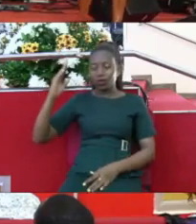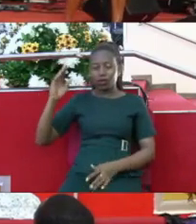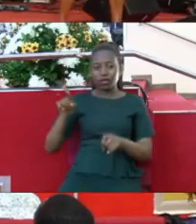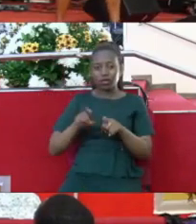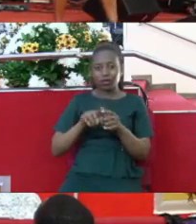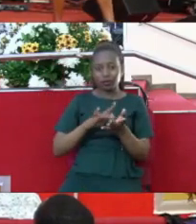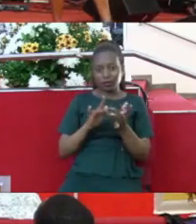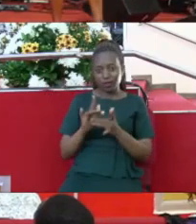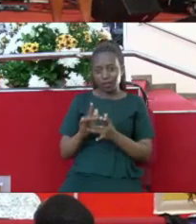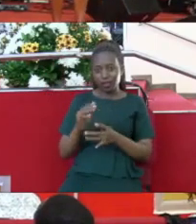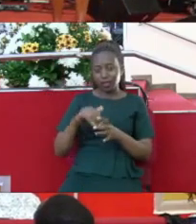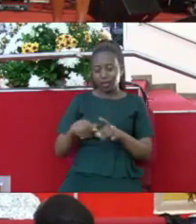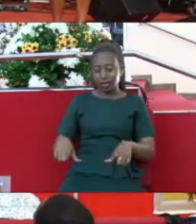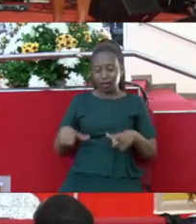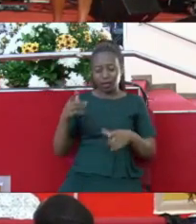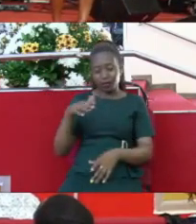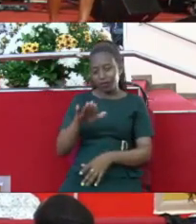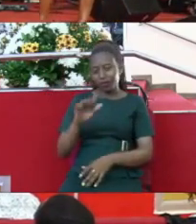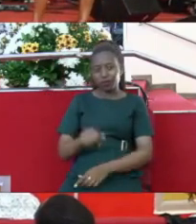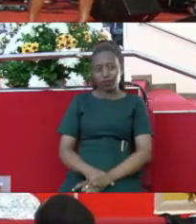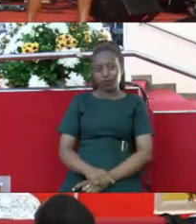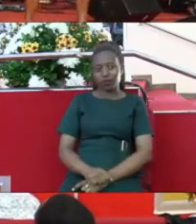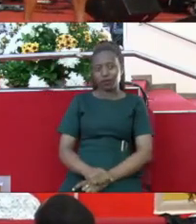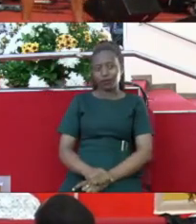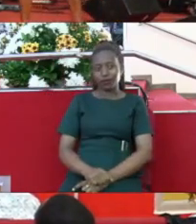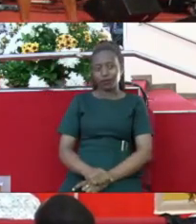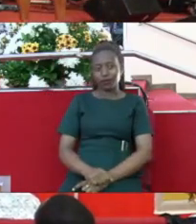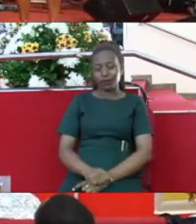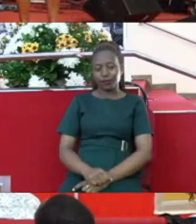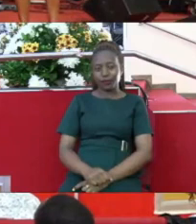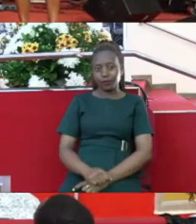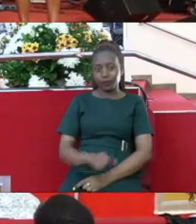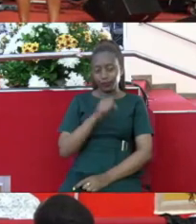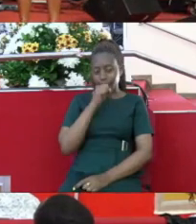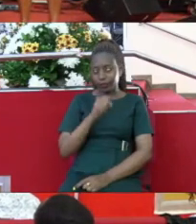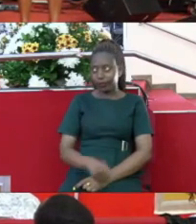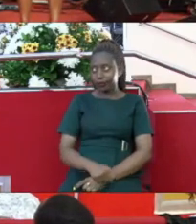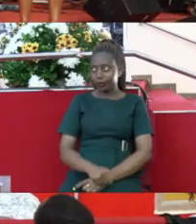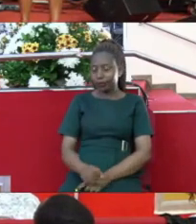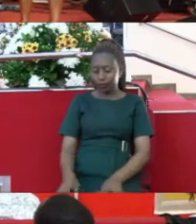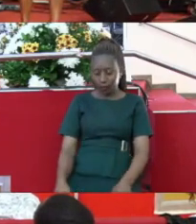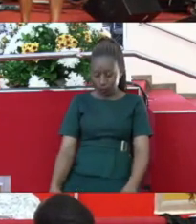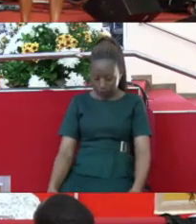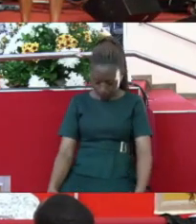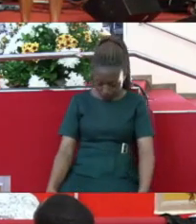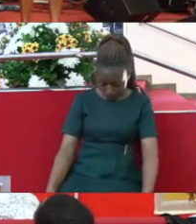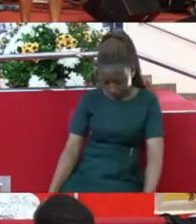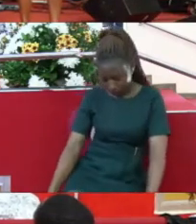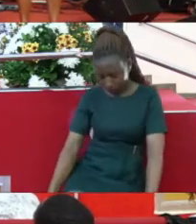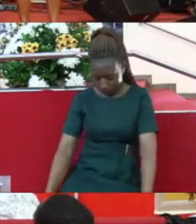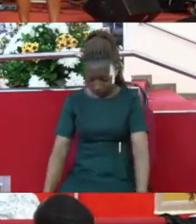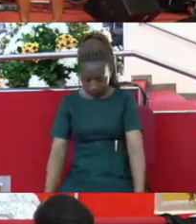tunaanza kulia kujionea huruma badala ya kuenda kushiriki na wale wengine ambao wanaweza kutuhimiza? Na hiyo ni kumaanisha